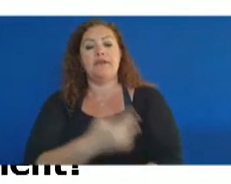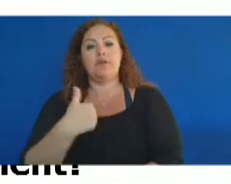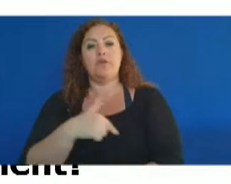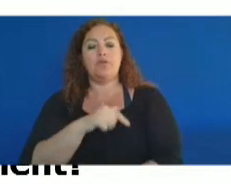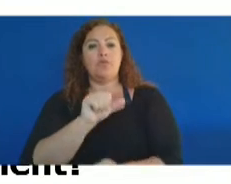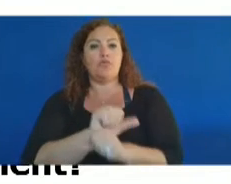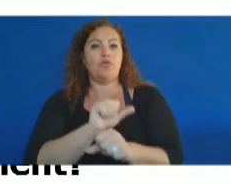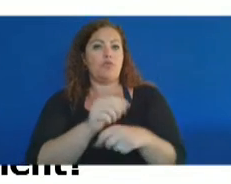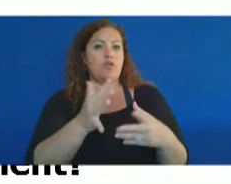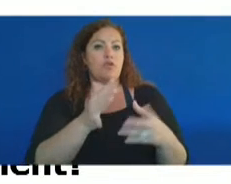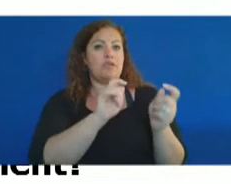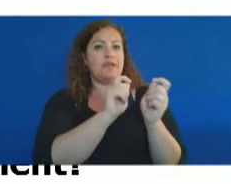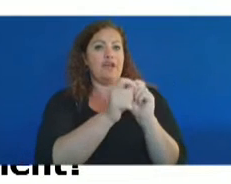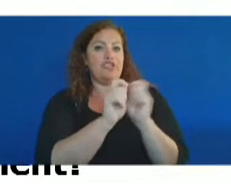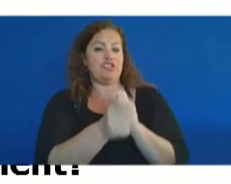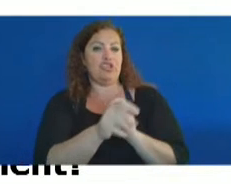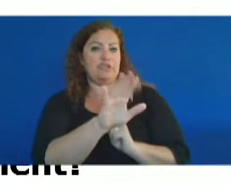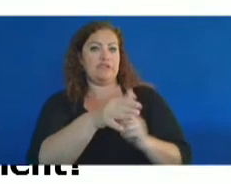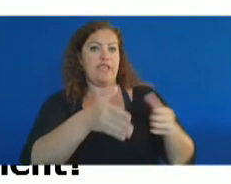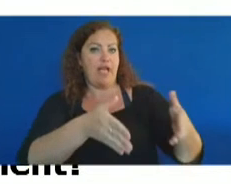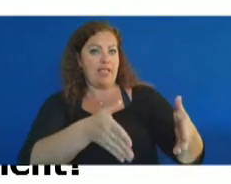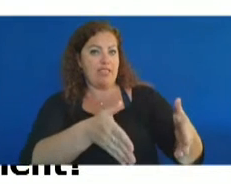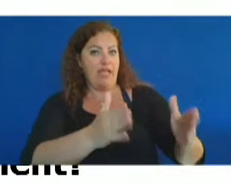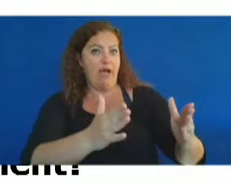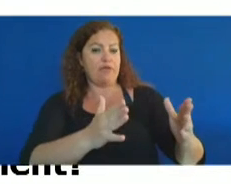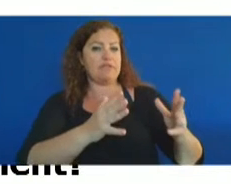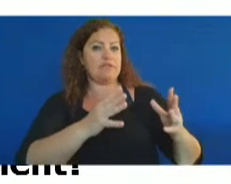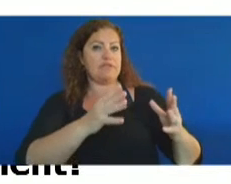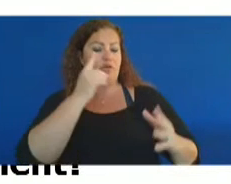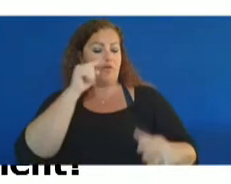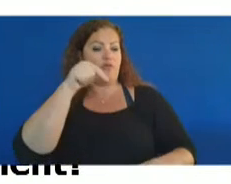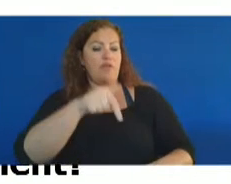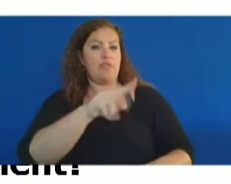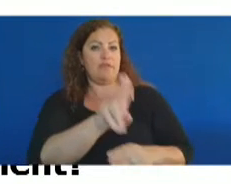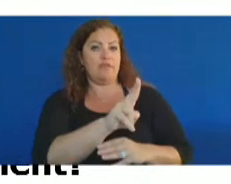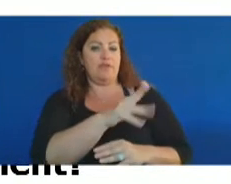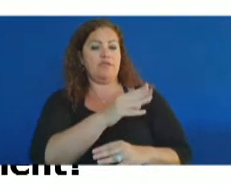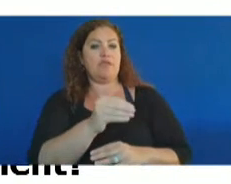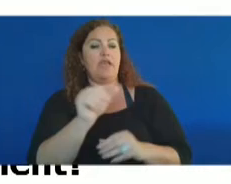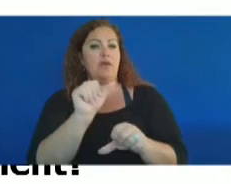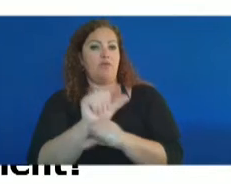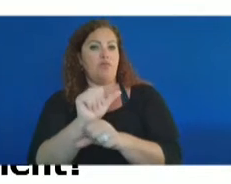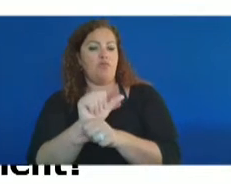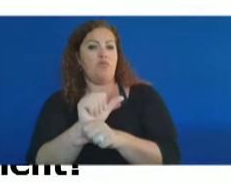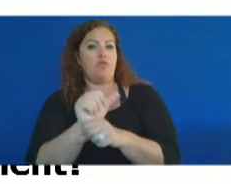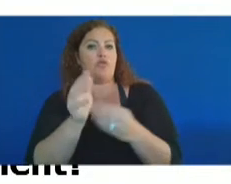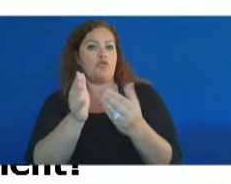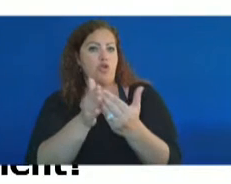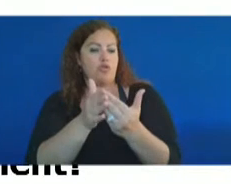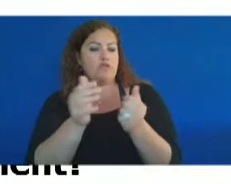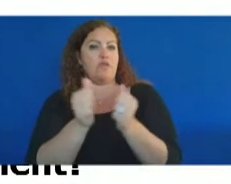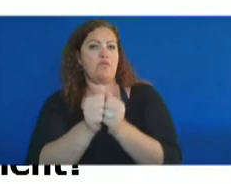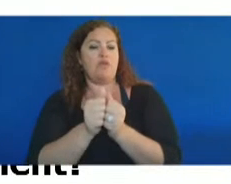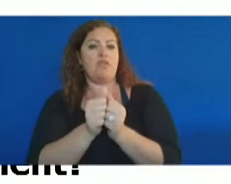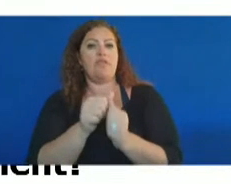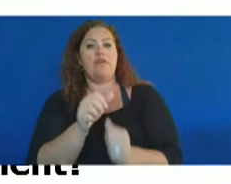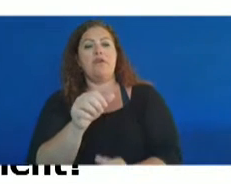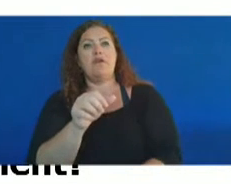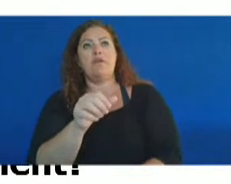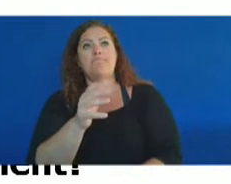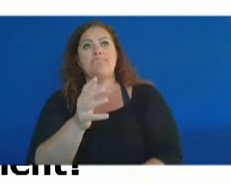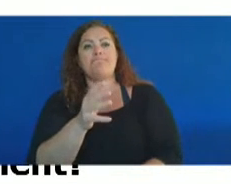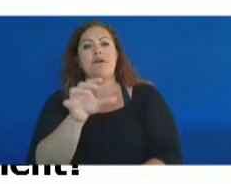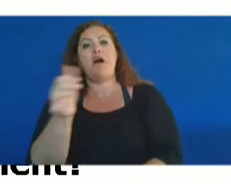adjusting the allowances for this use and we worked closely not only with other um